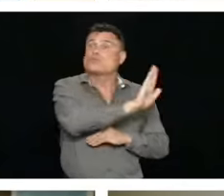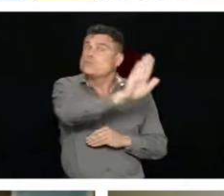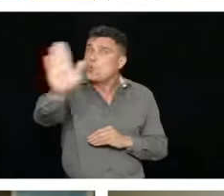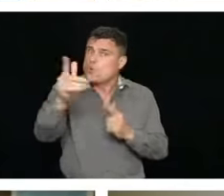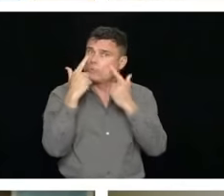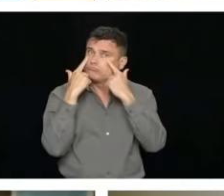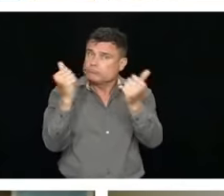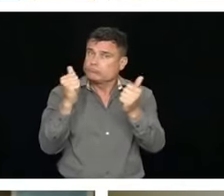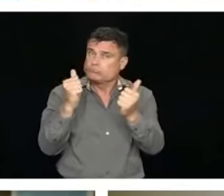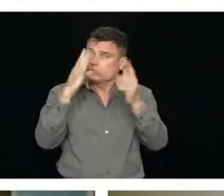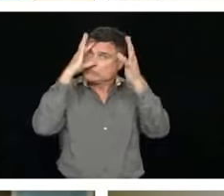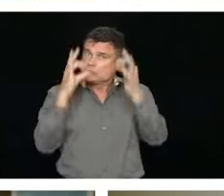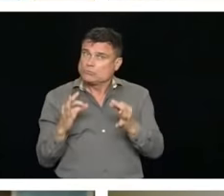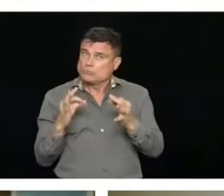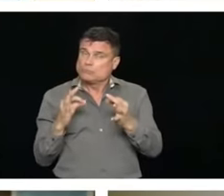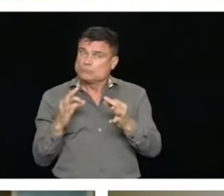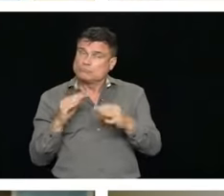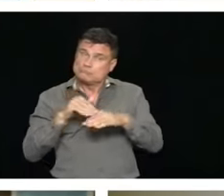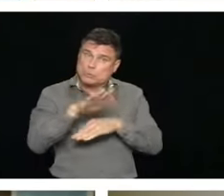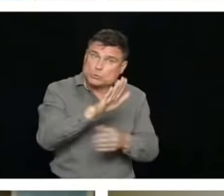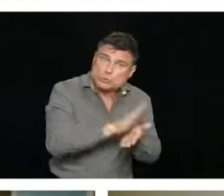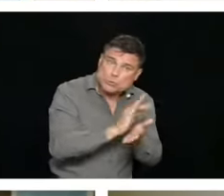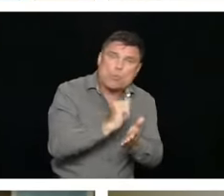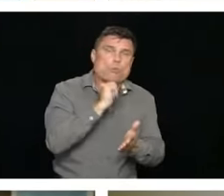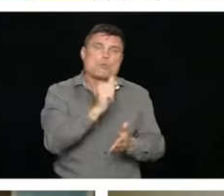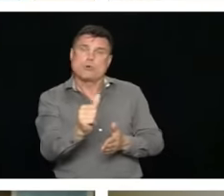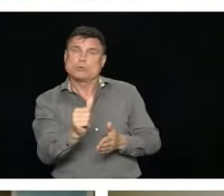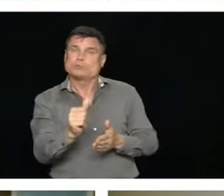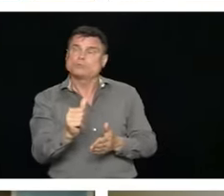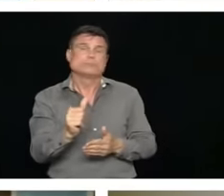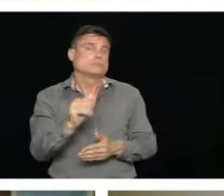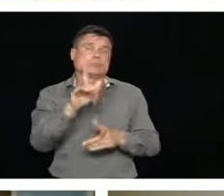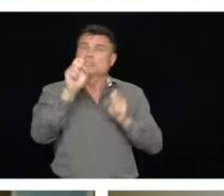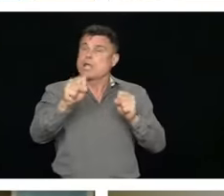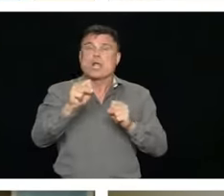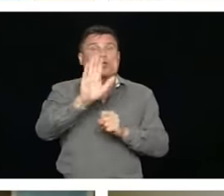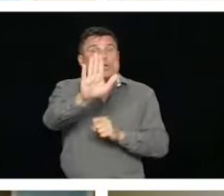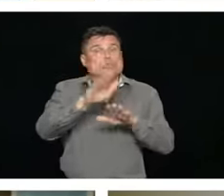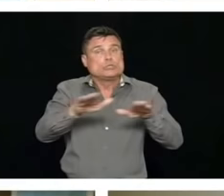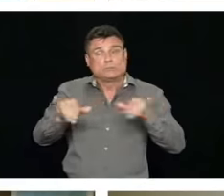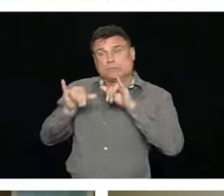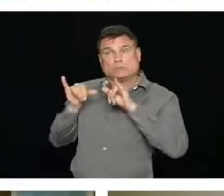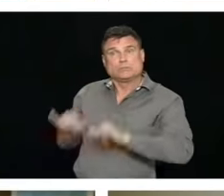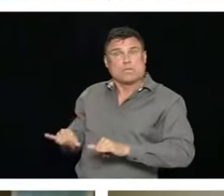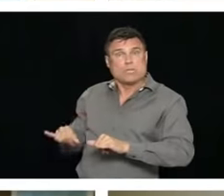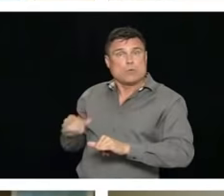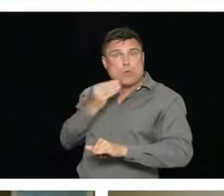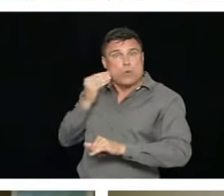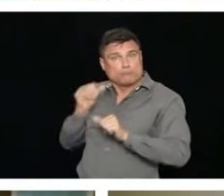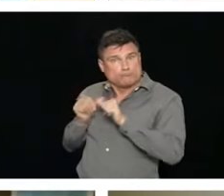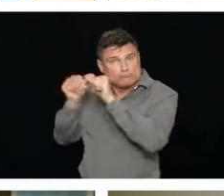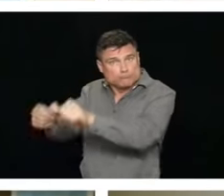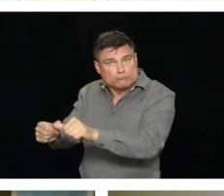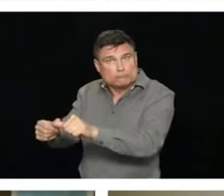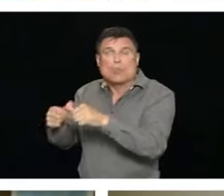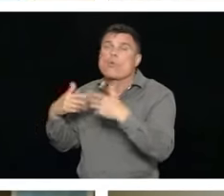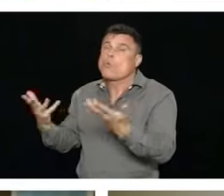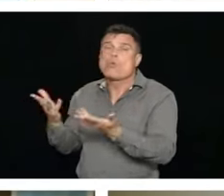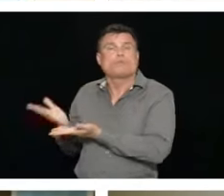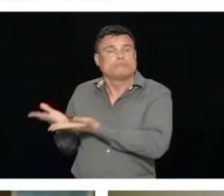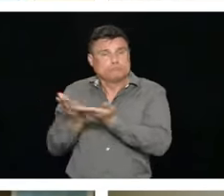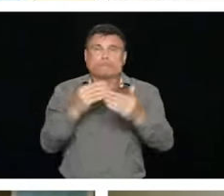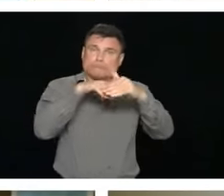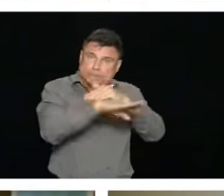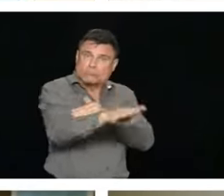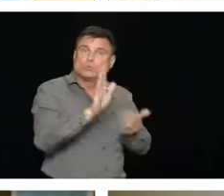will continue to be available. So for every parent that does bring their child back to school, we'll have new and enhanced safety measures that will be in place to